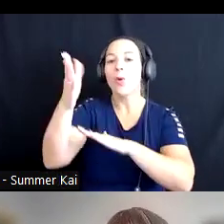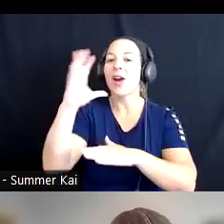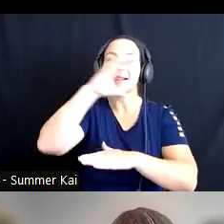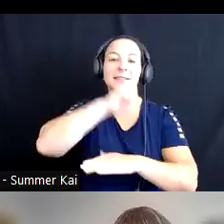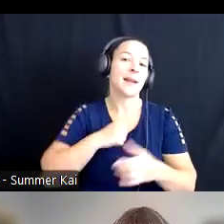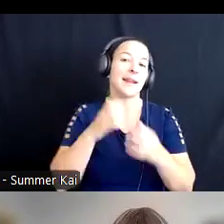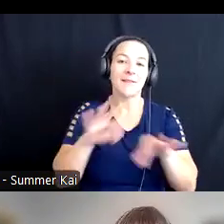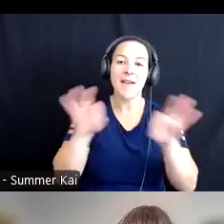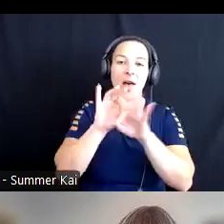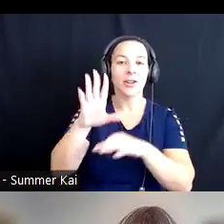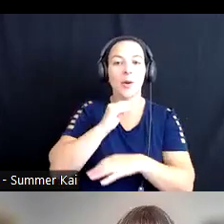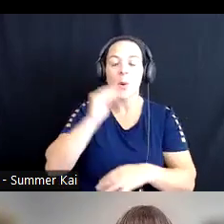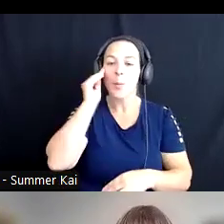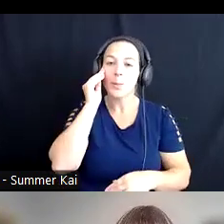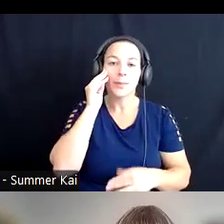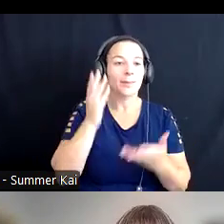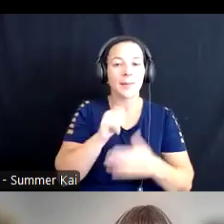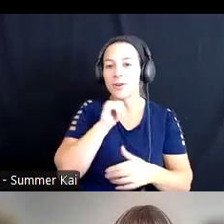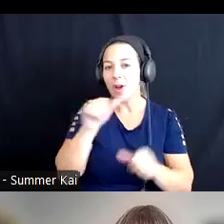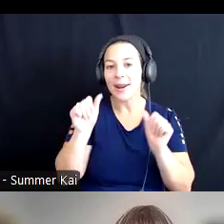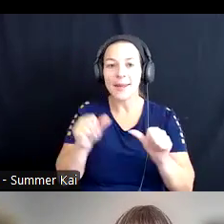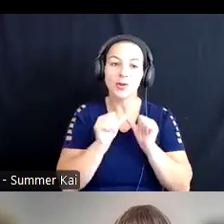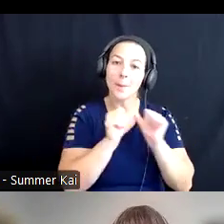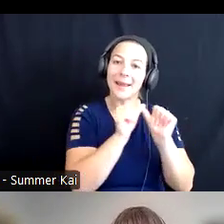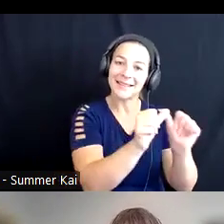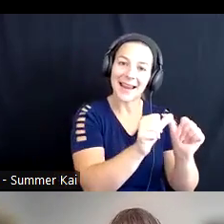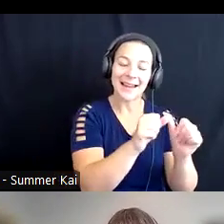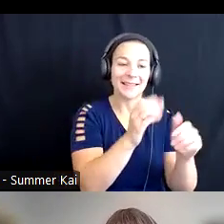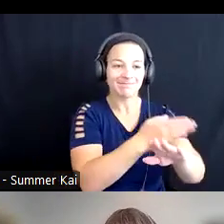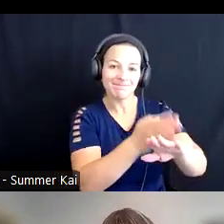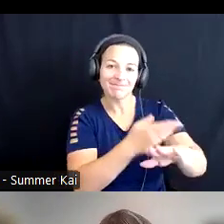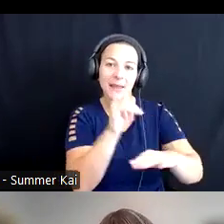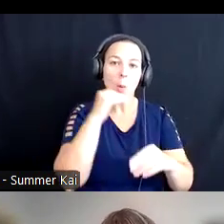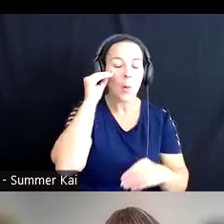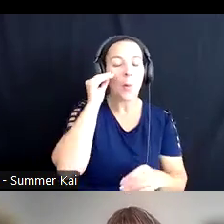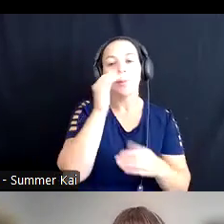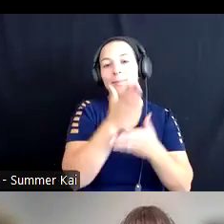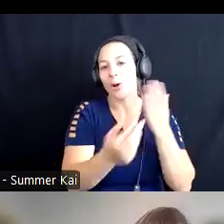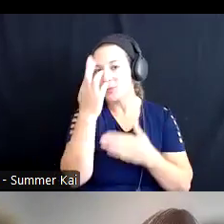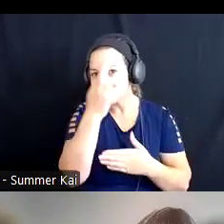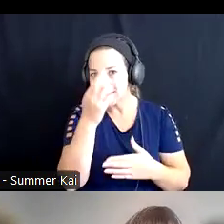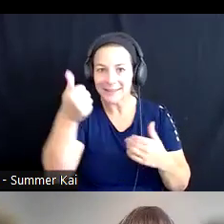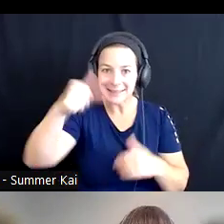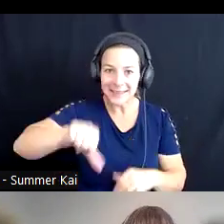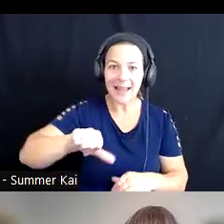and it may be that they weren't able to maintain them, and that's part of that reason. Once someone gets through that process, we